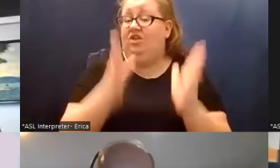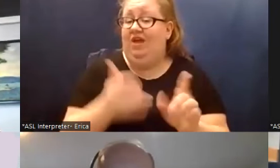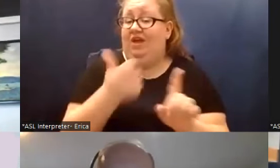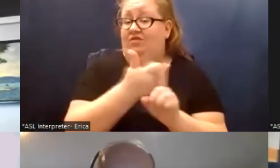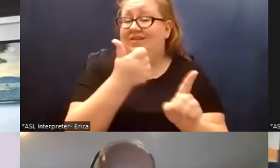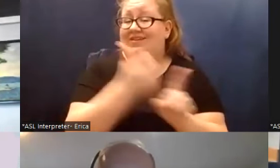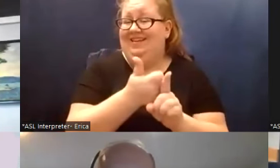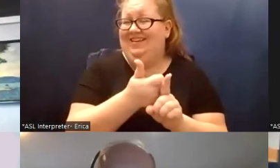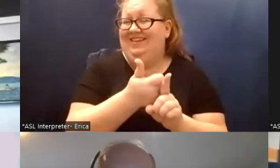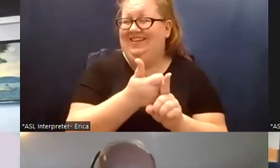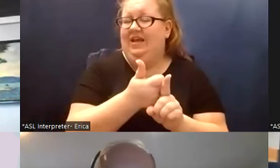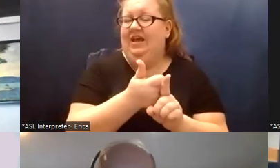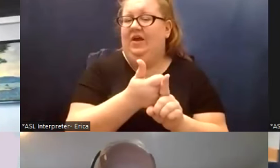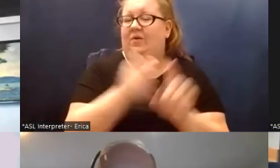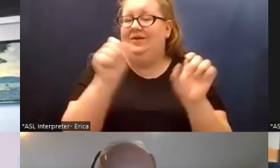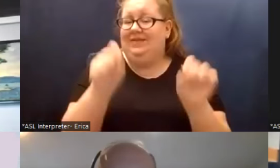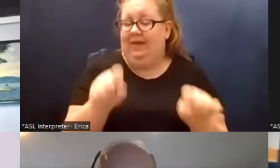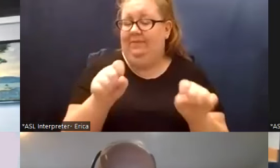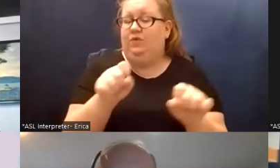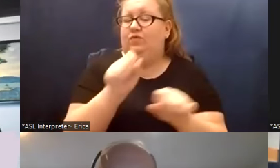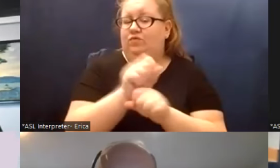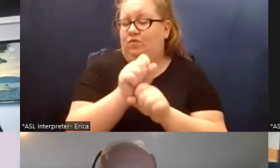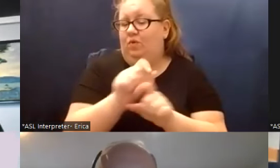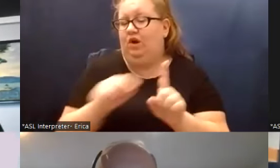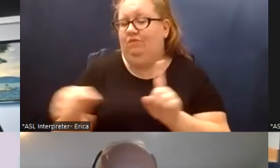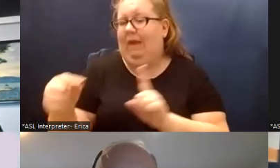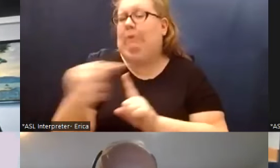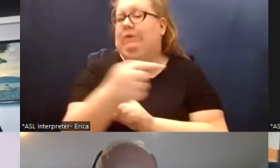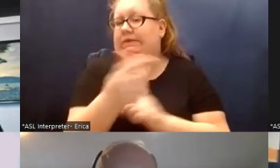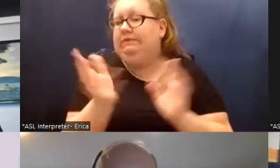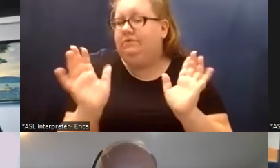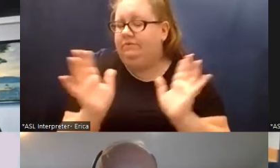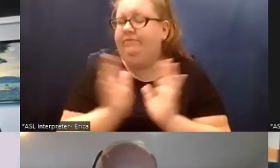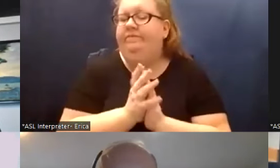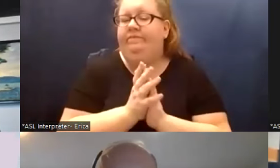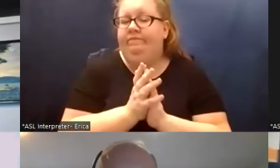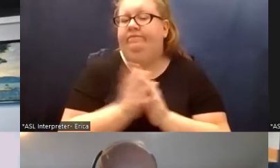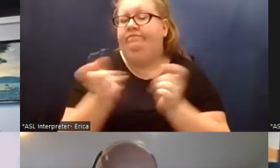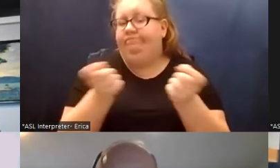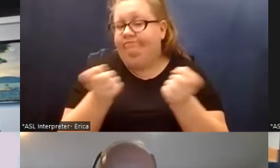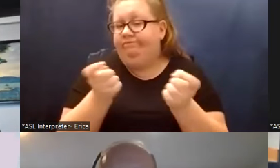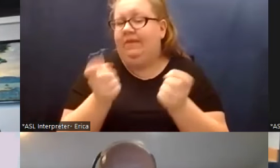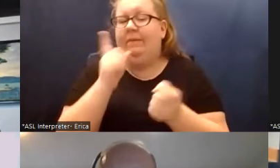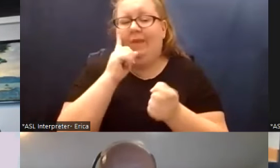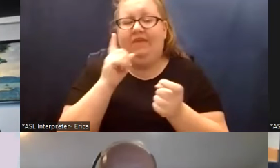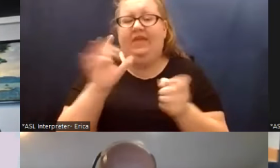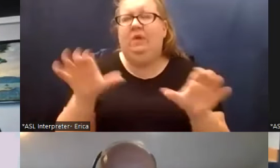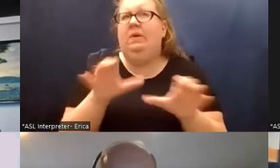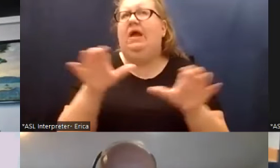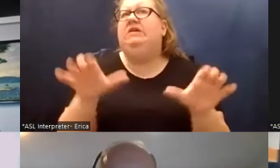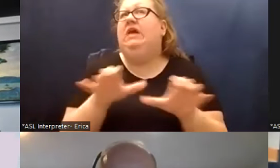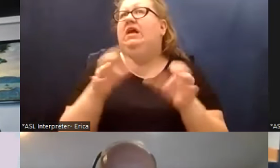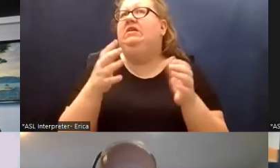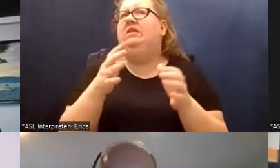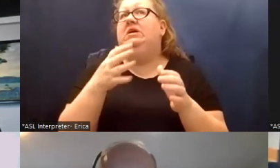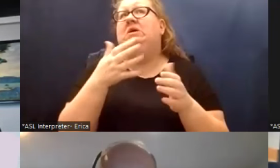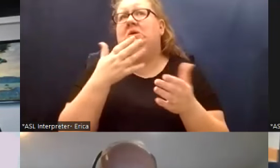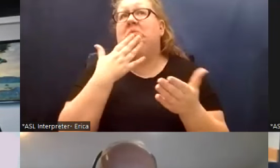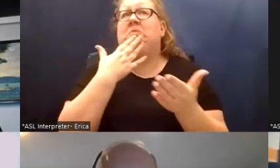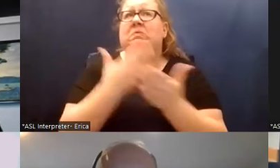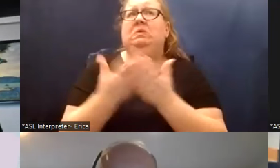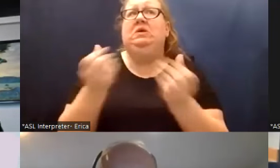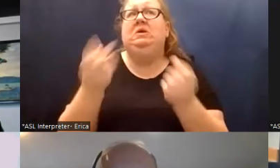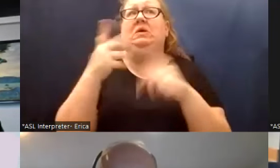to work around it. And, you know, I think we got it done in a fairly reasonable amount of